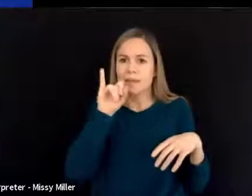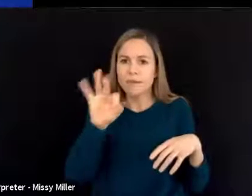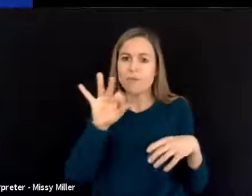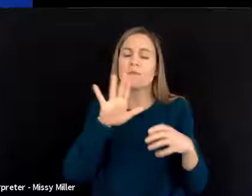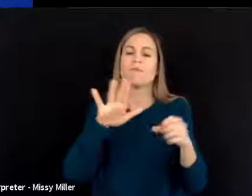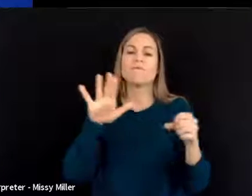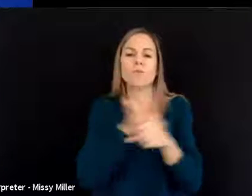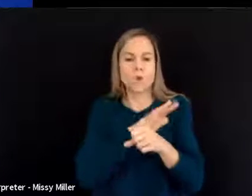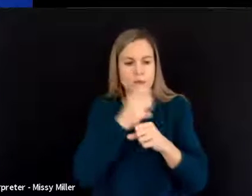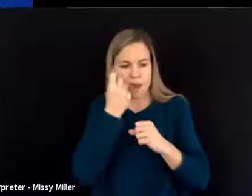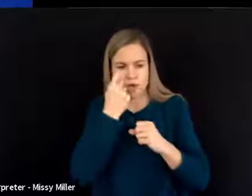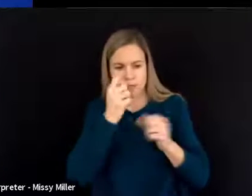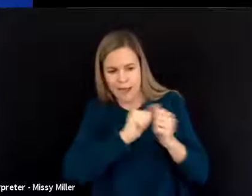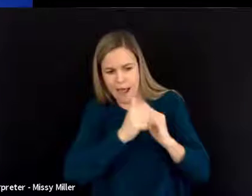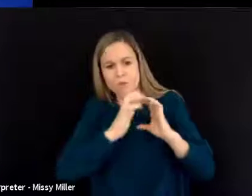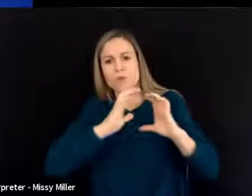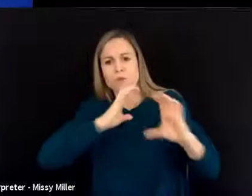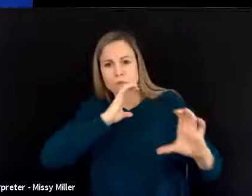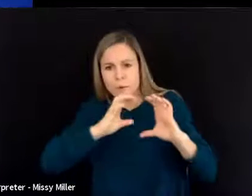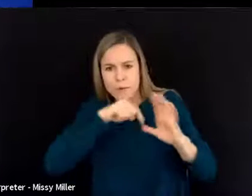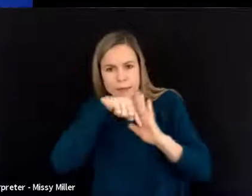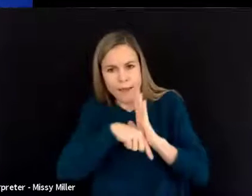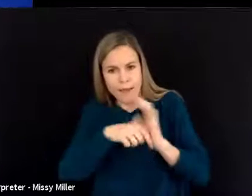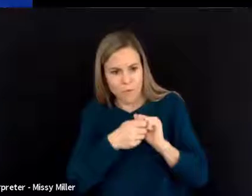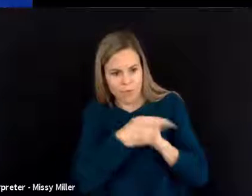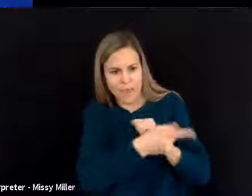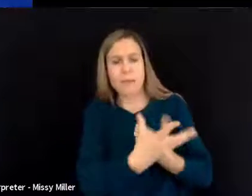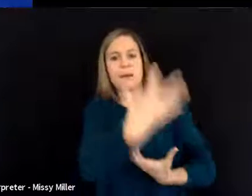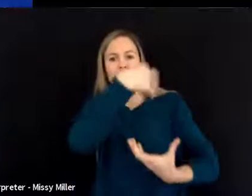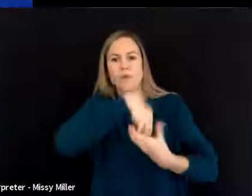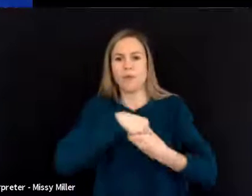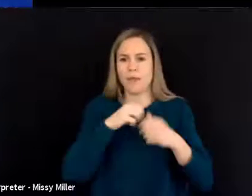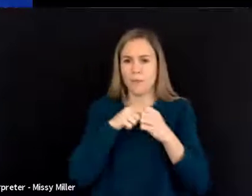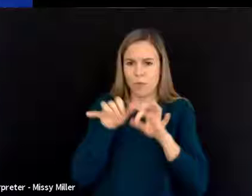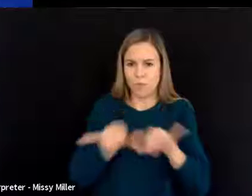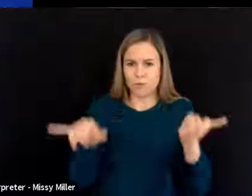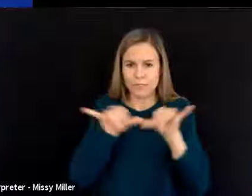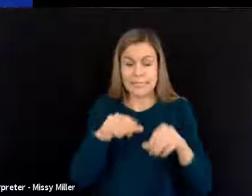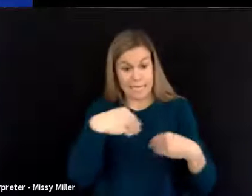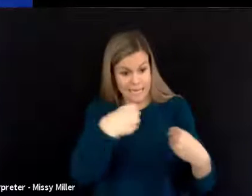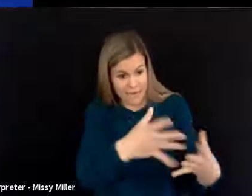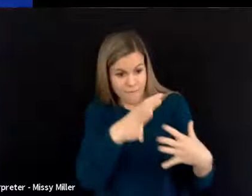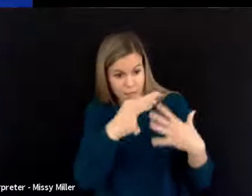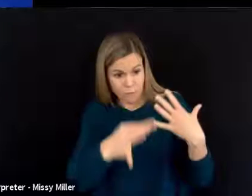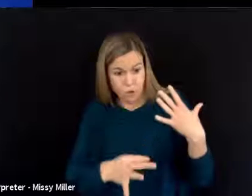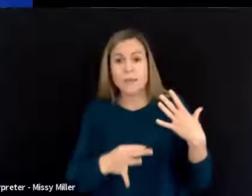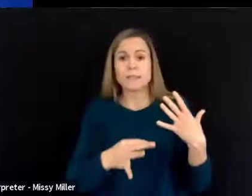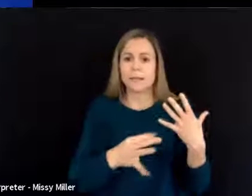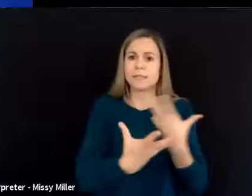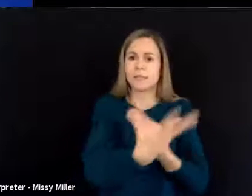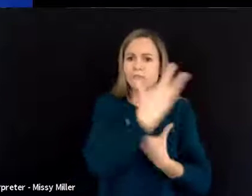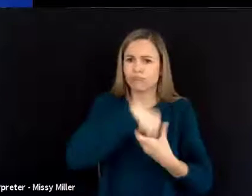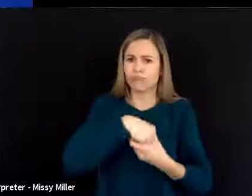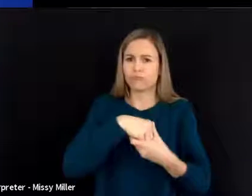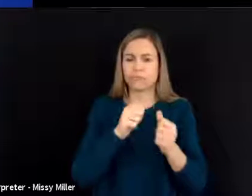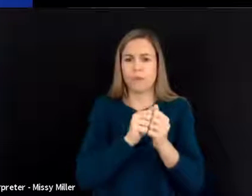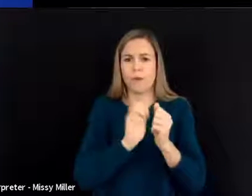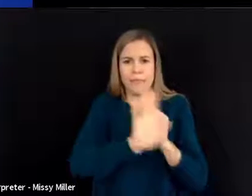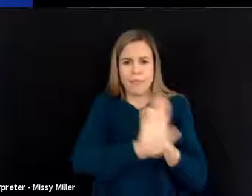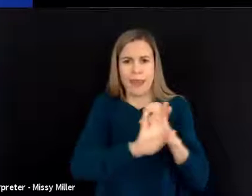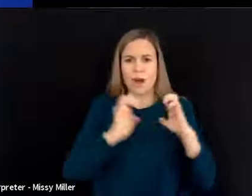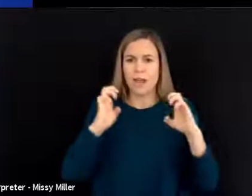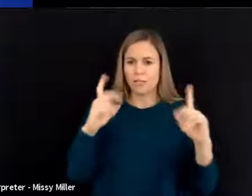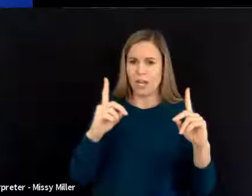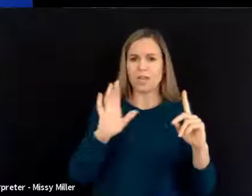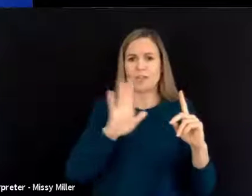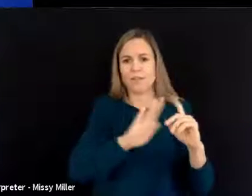meaningful conversations with them, include them in routines, give them choices, and making them integral in their education,